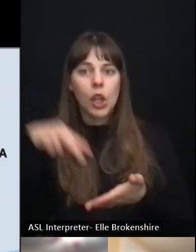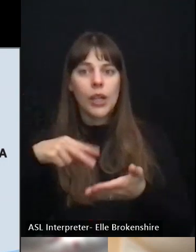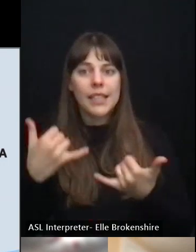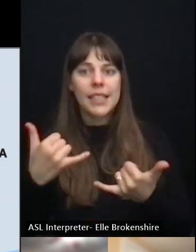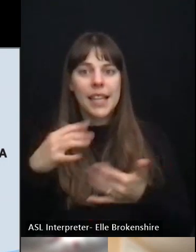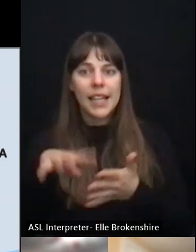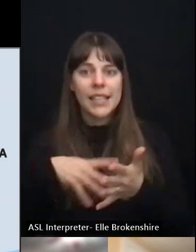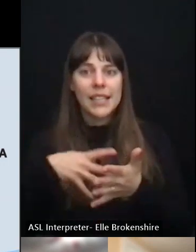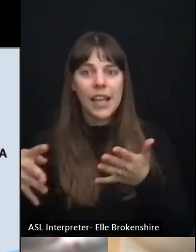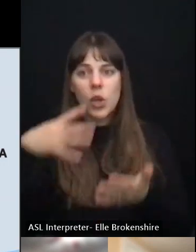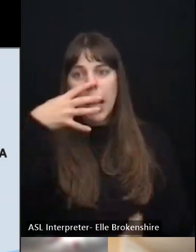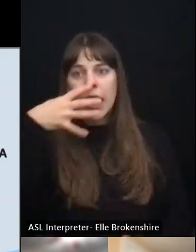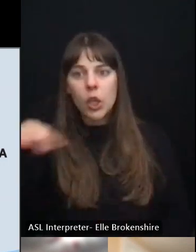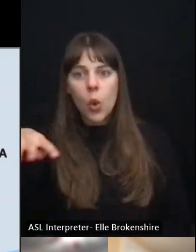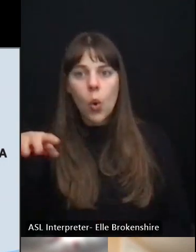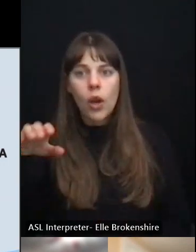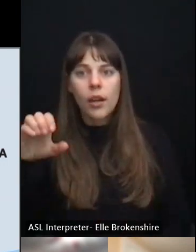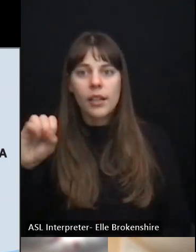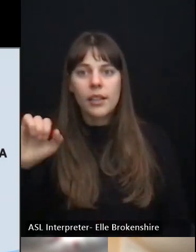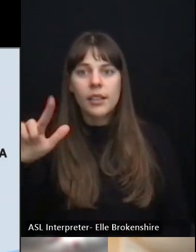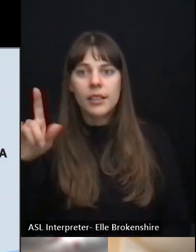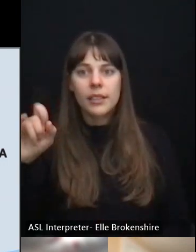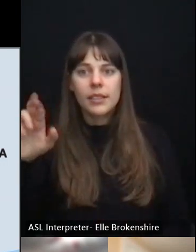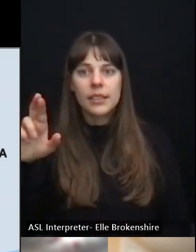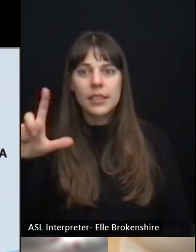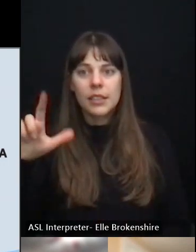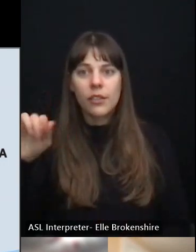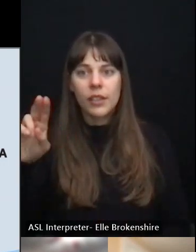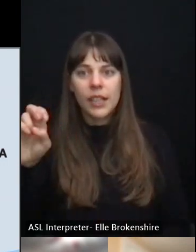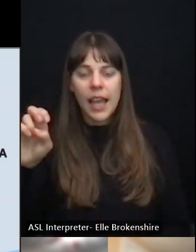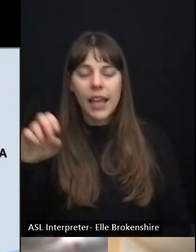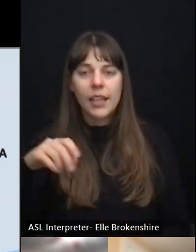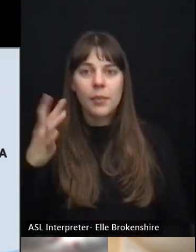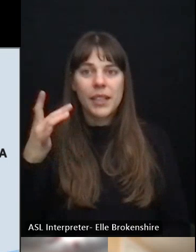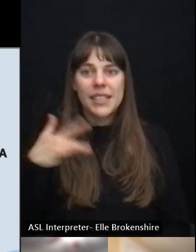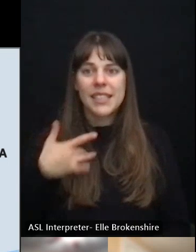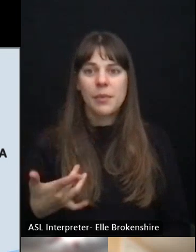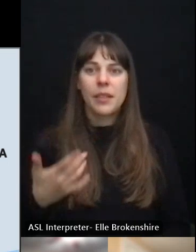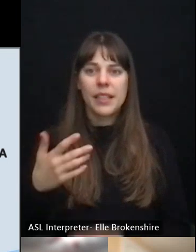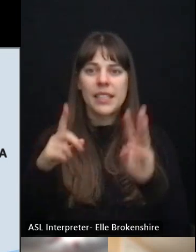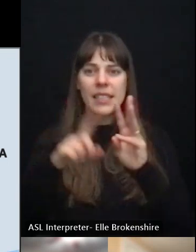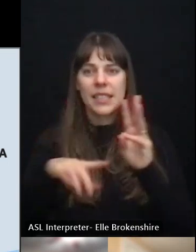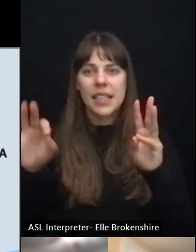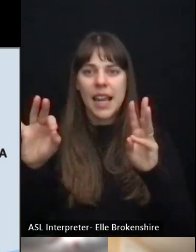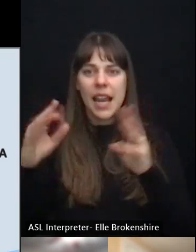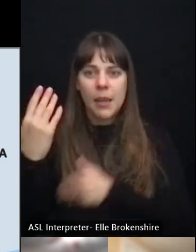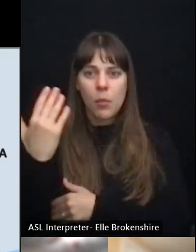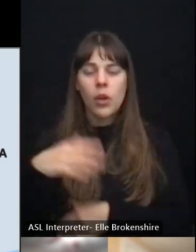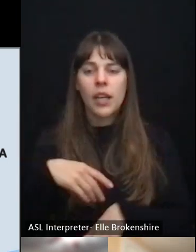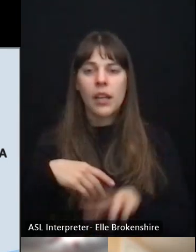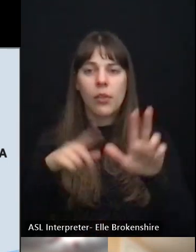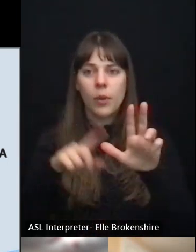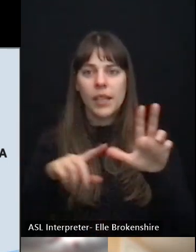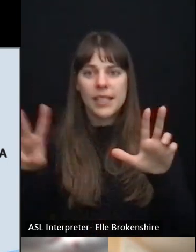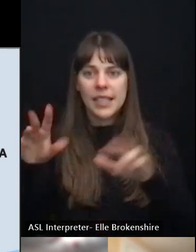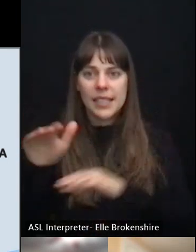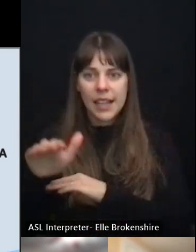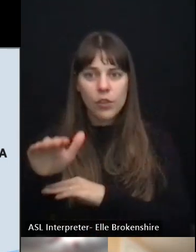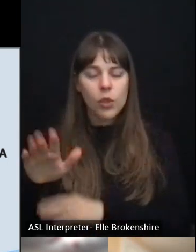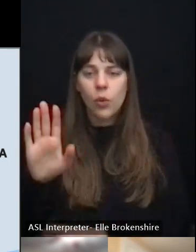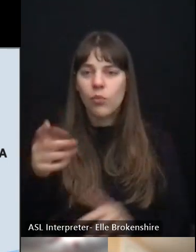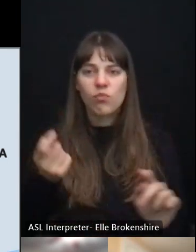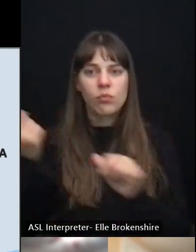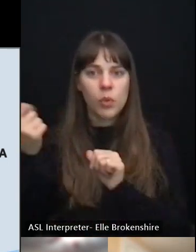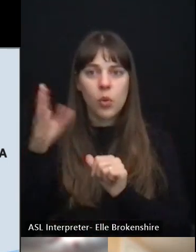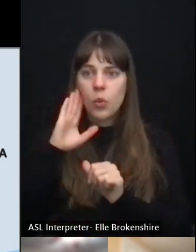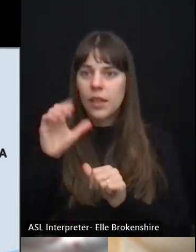have to ignore the silver line at peak hours, which is generally like 6 to 9 a.m. and 3 to 6 p.m. It will not be running